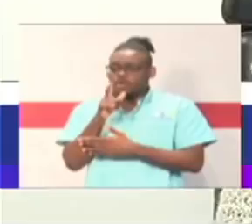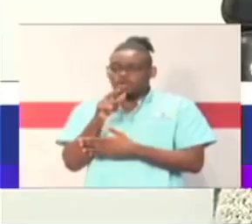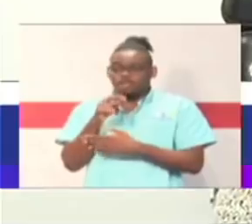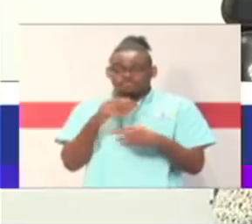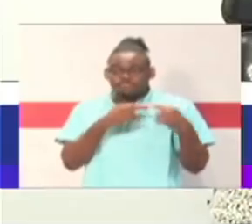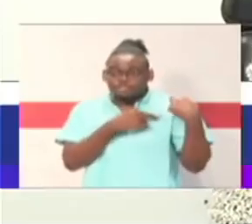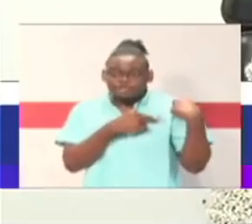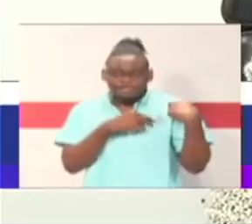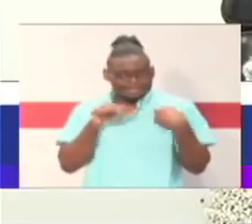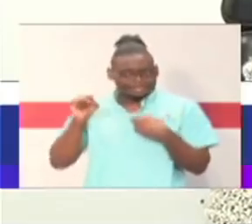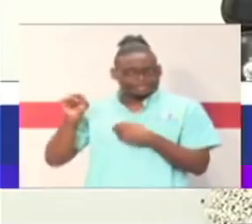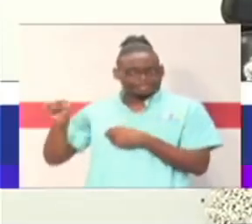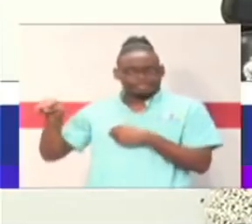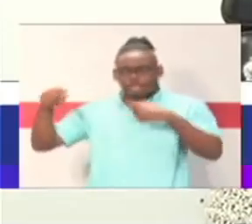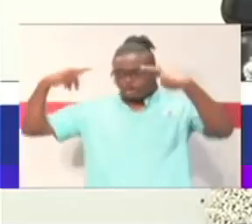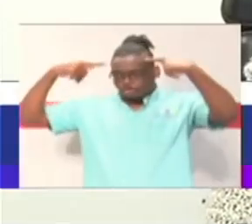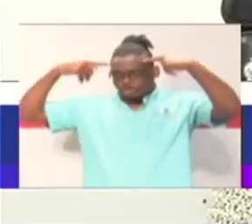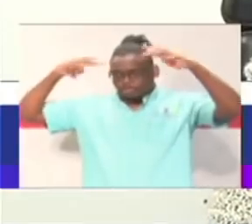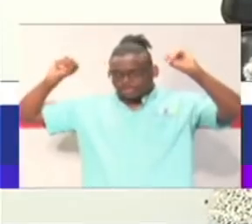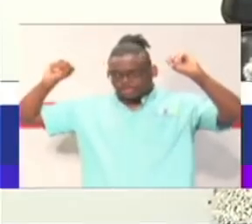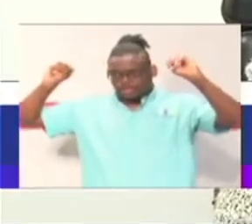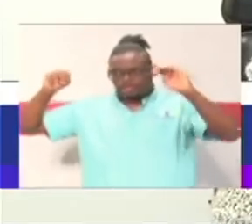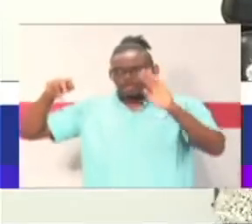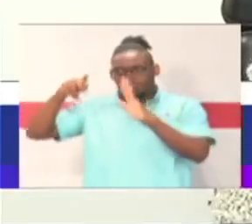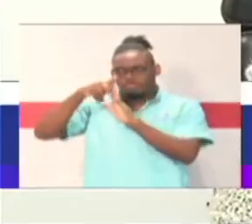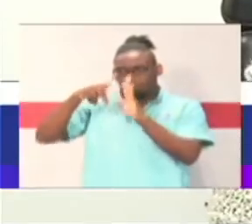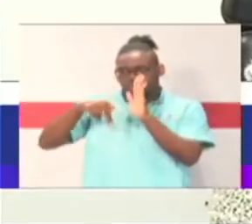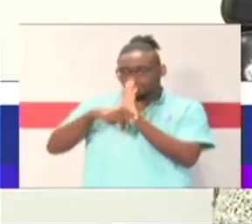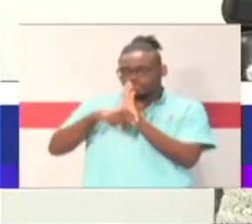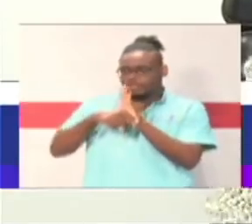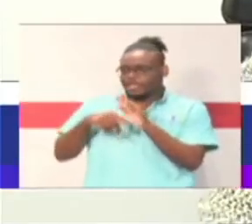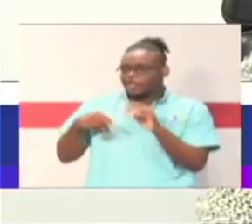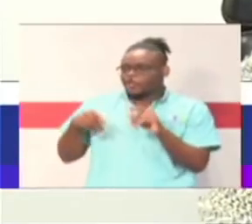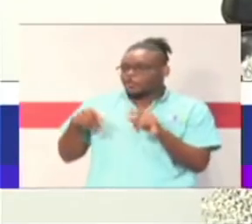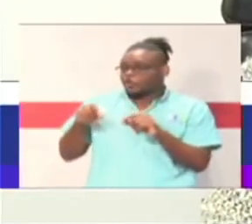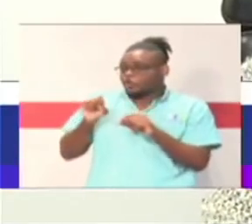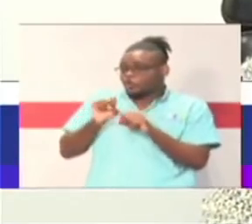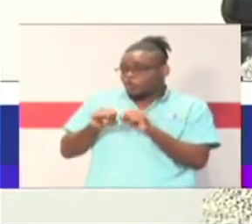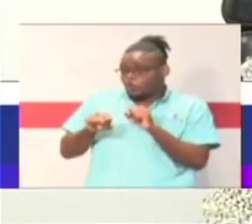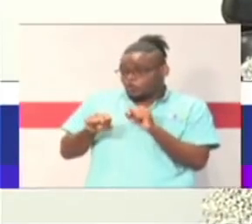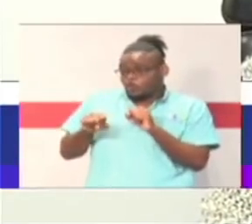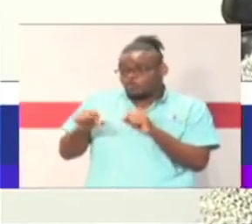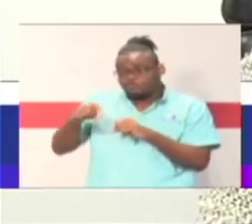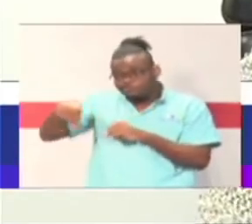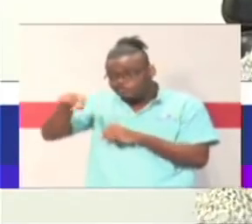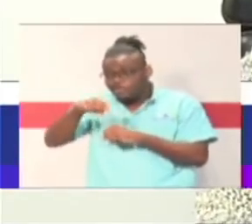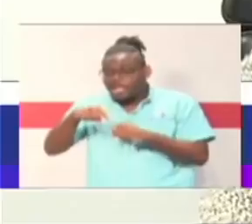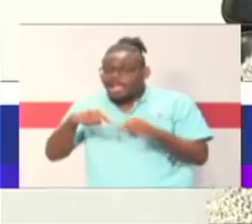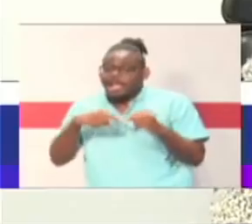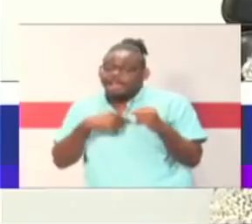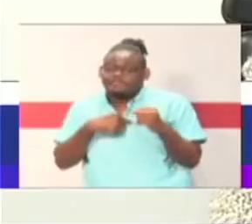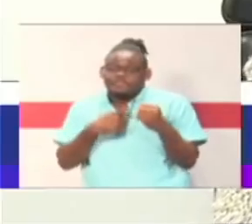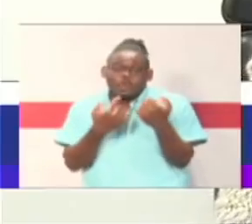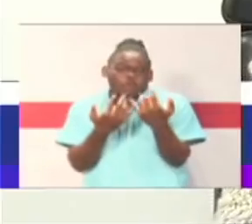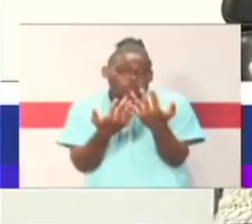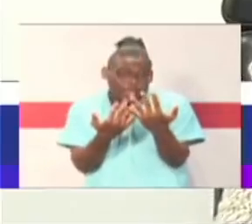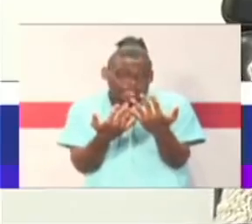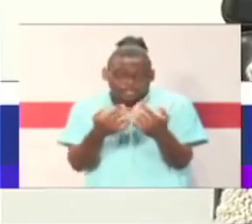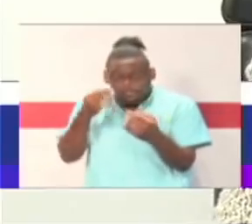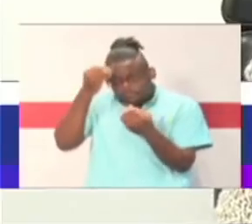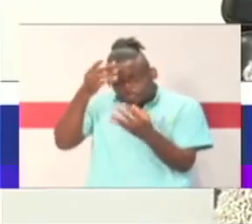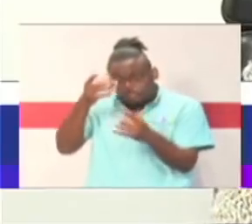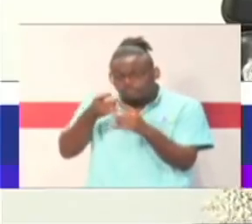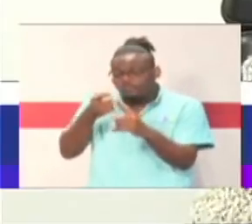policy decision, and so we will await further information from the Honorable Prime Minister and